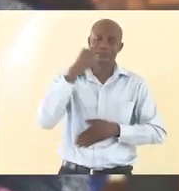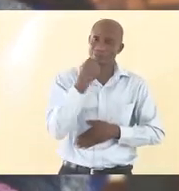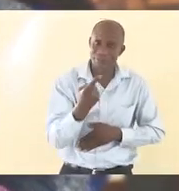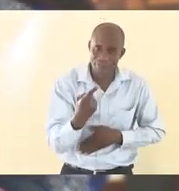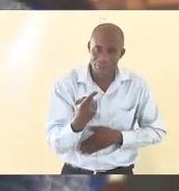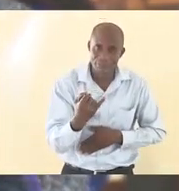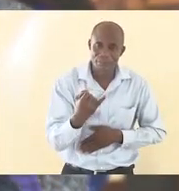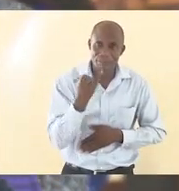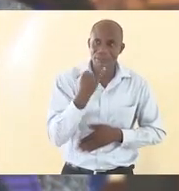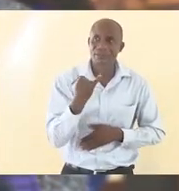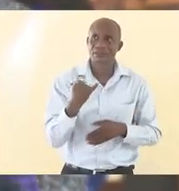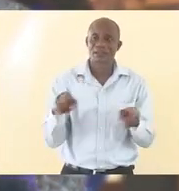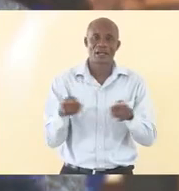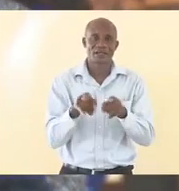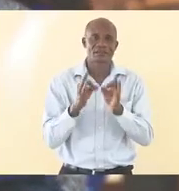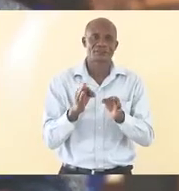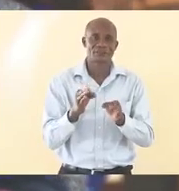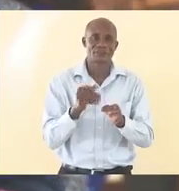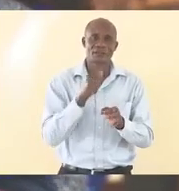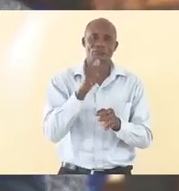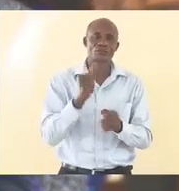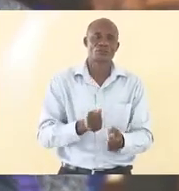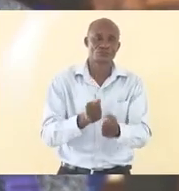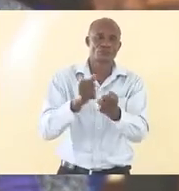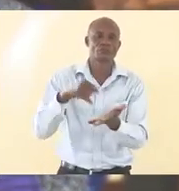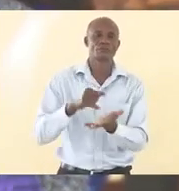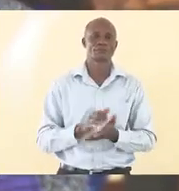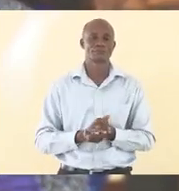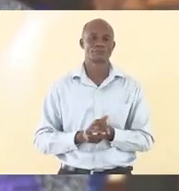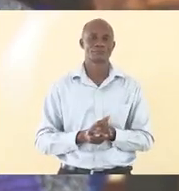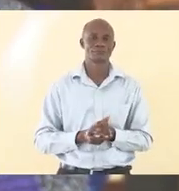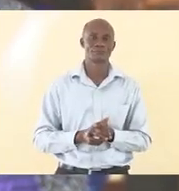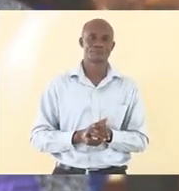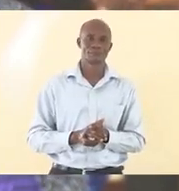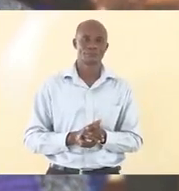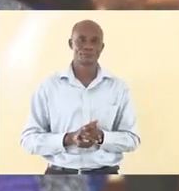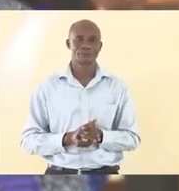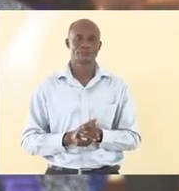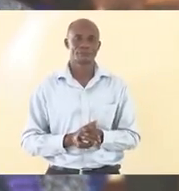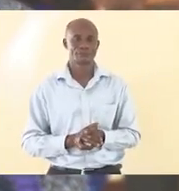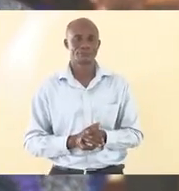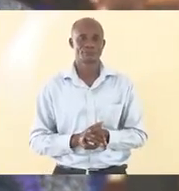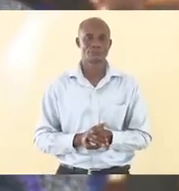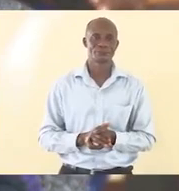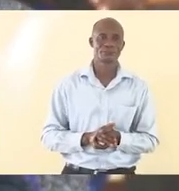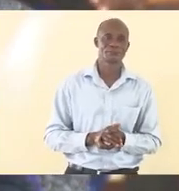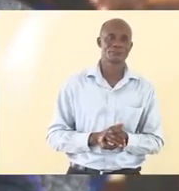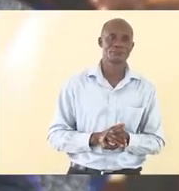I'll say it's like I'm drilling. Inya, do you have those values? The values, because the values of the friends are the value of the